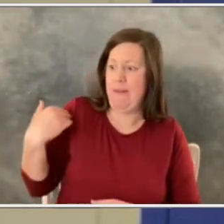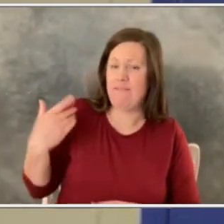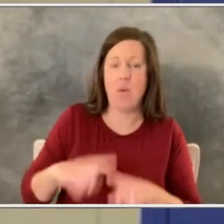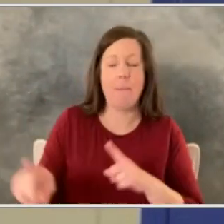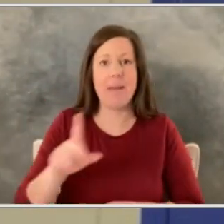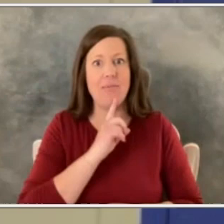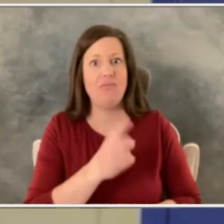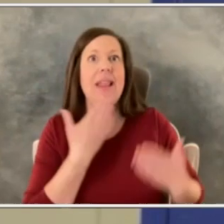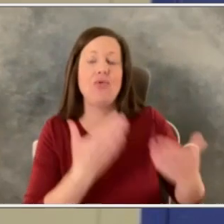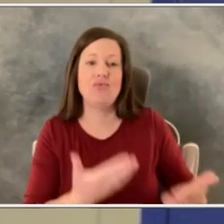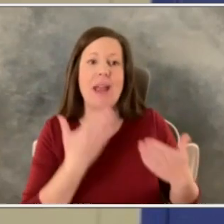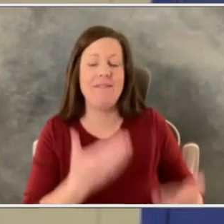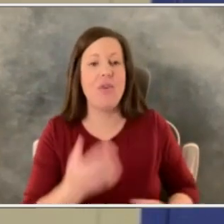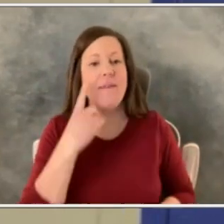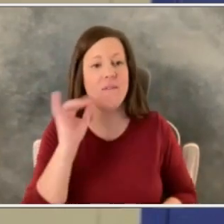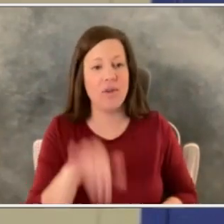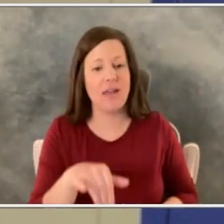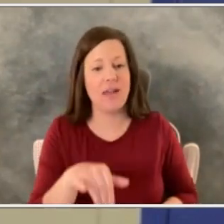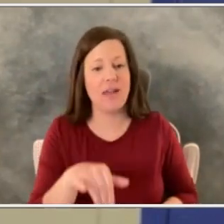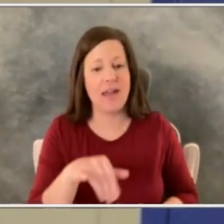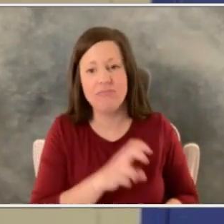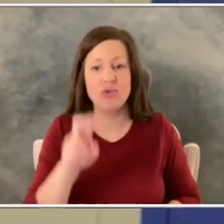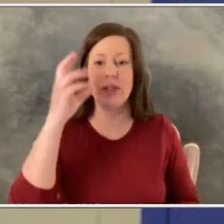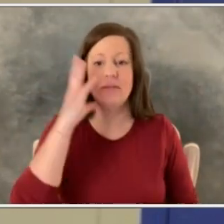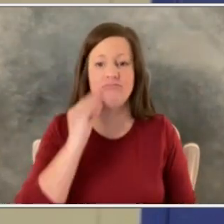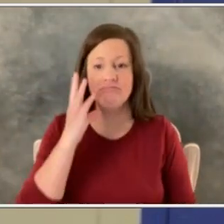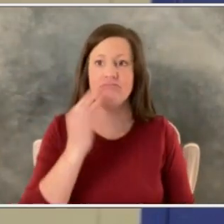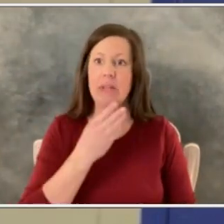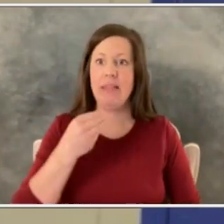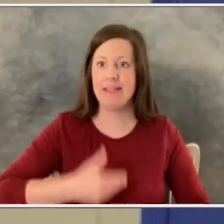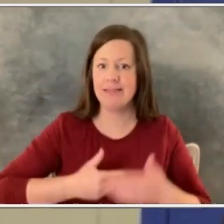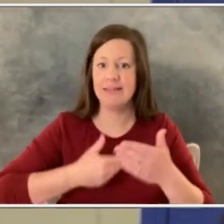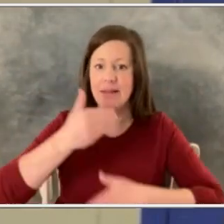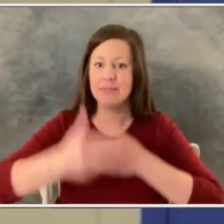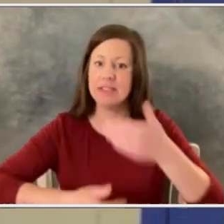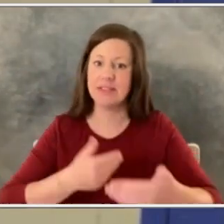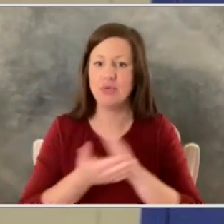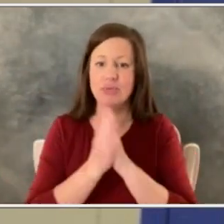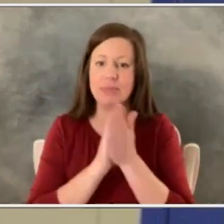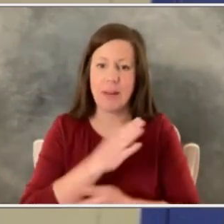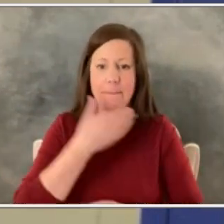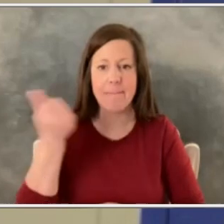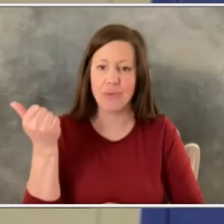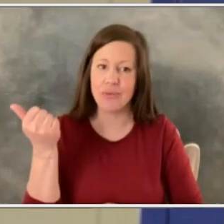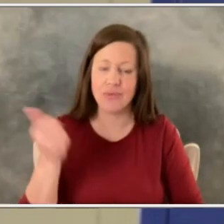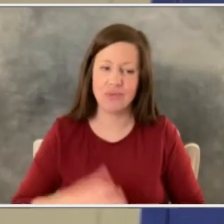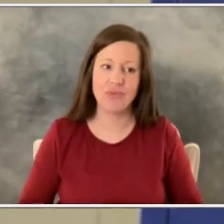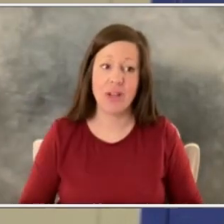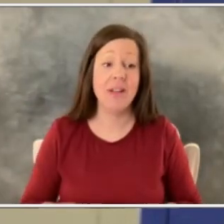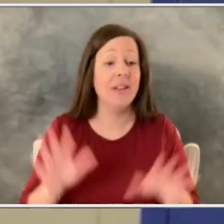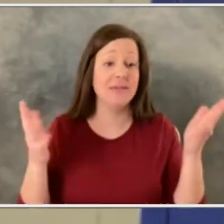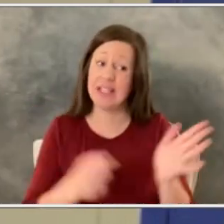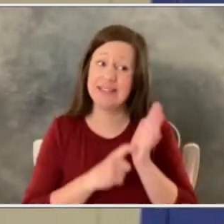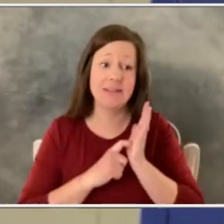grateful for the journey and the steps I've taken to become better. It's taken a lot of